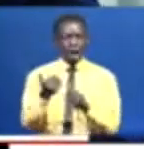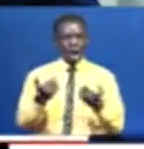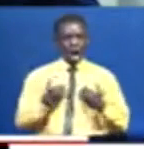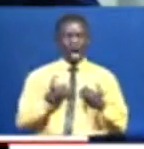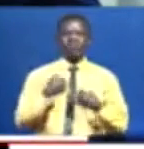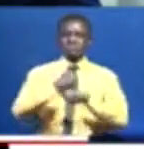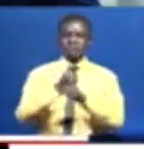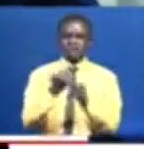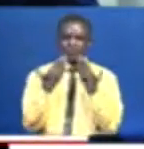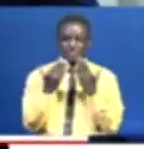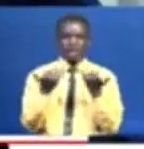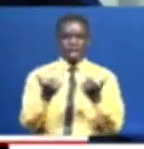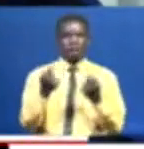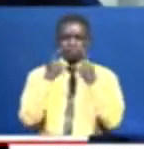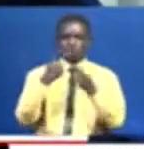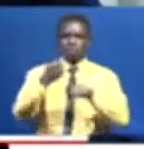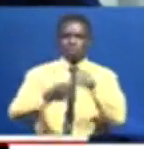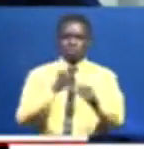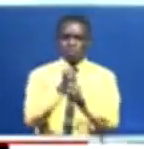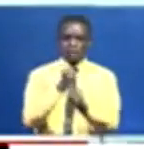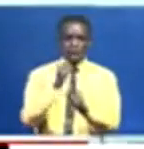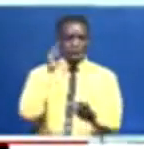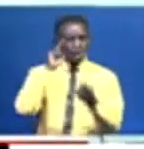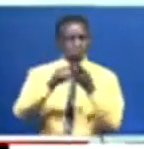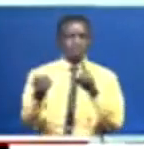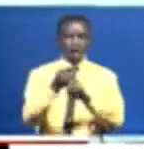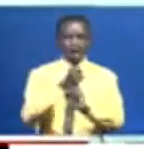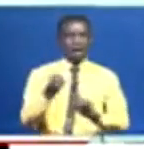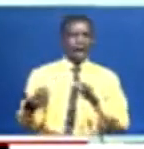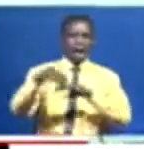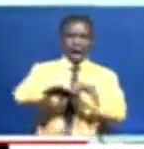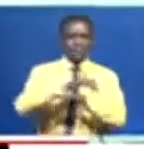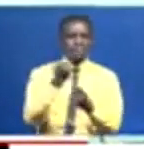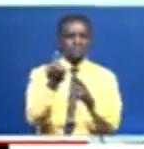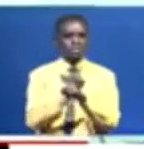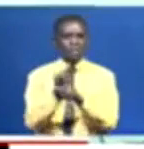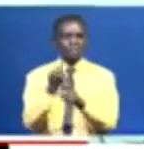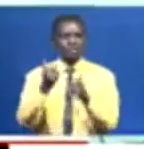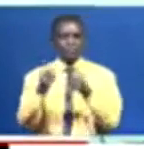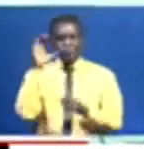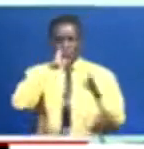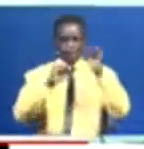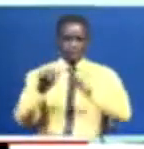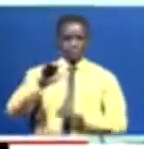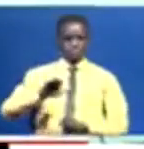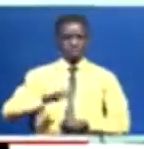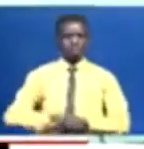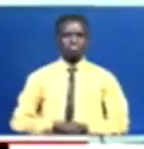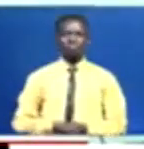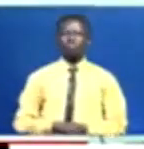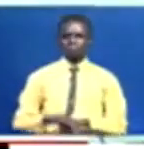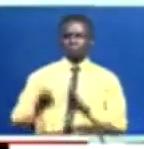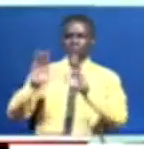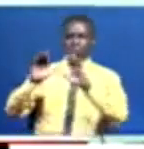being optimized to ensure it's covering all necessary gaps. Mm-hmm. As a techie, and allow me to use that, what do you